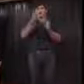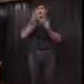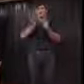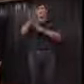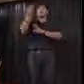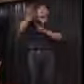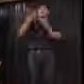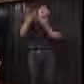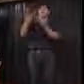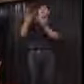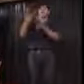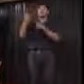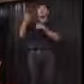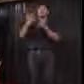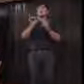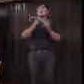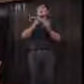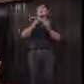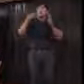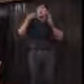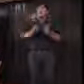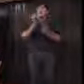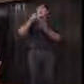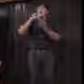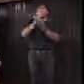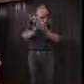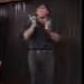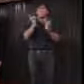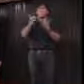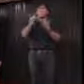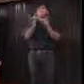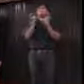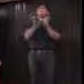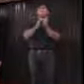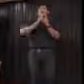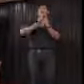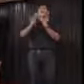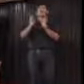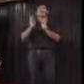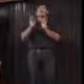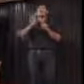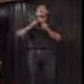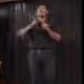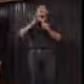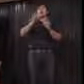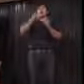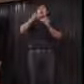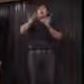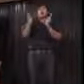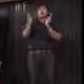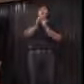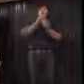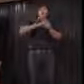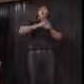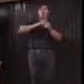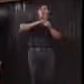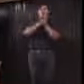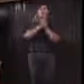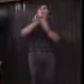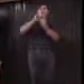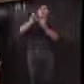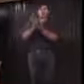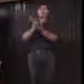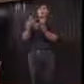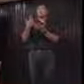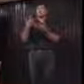of all, we forget it was a temporary provision. It was supposed to be only for a short period of time. But unfortunately, the temporary became permanent. I don't want to go into how